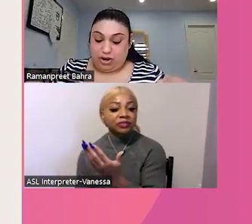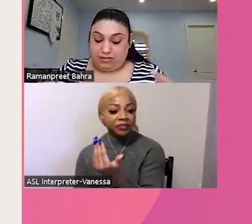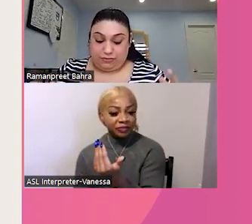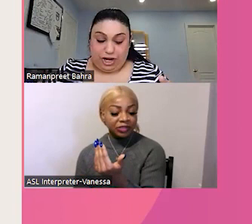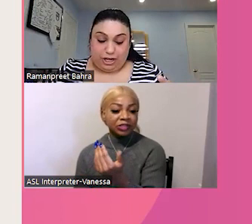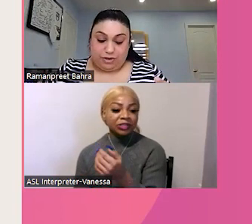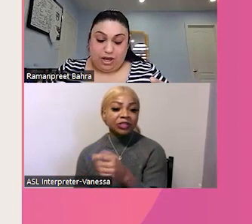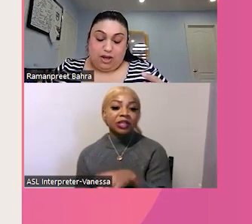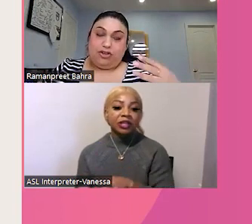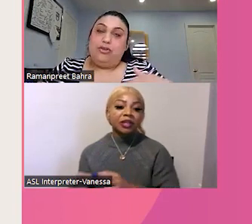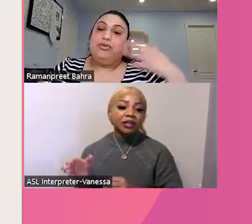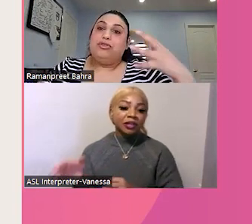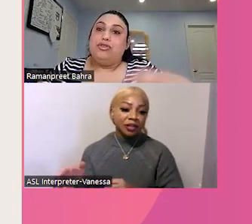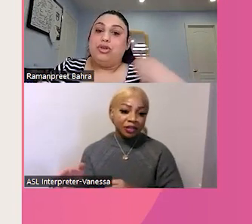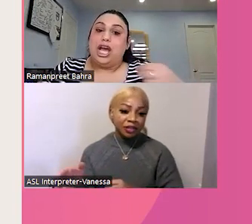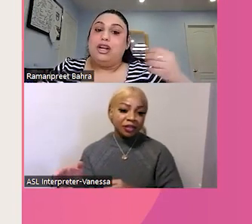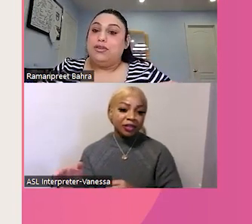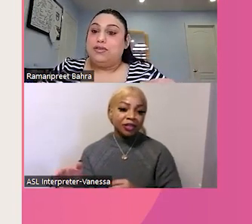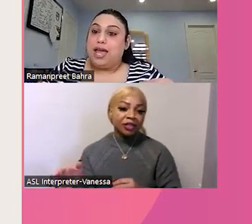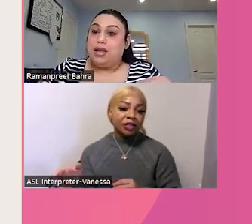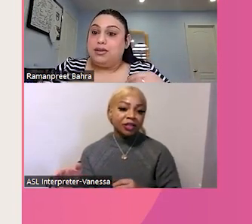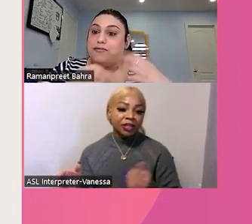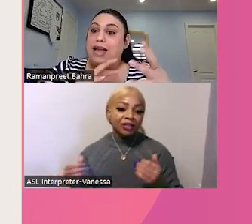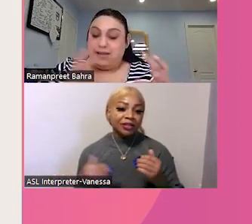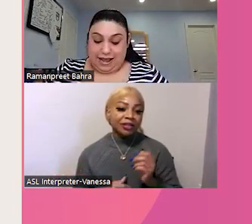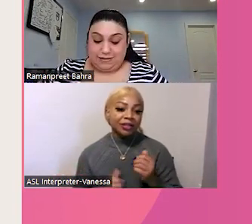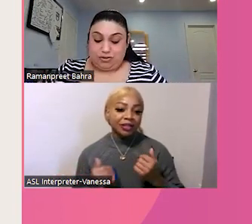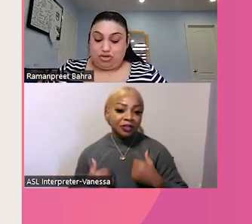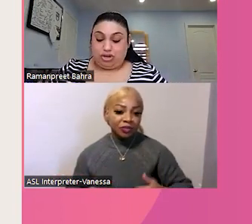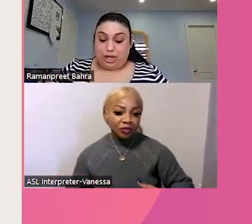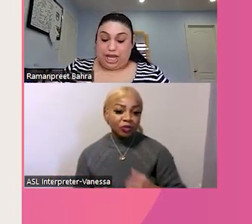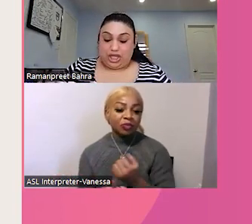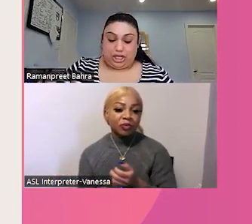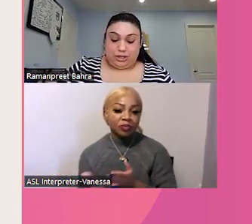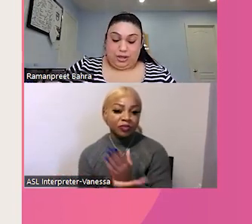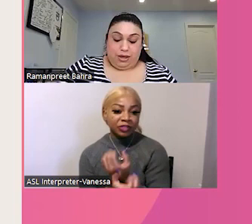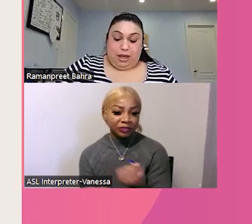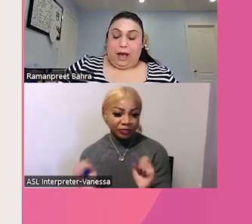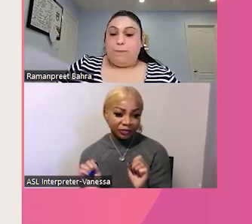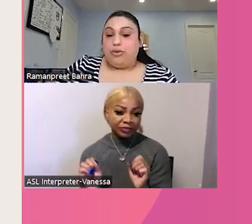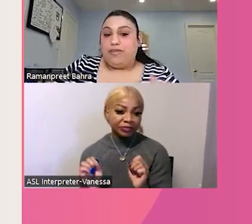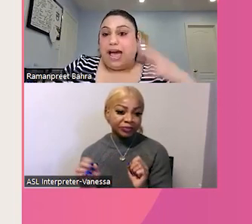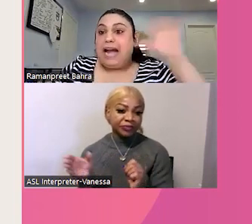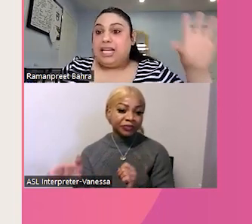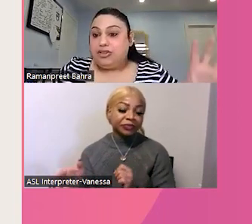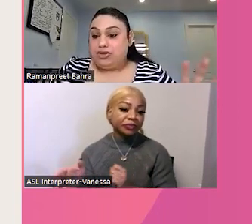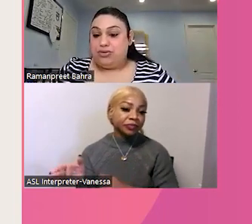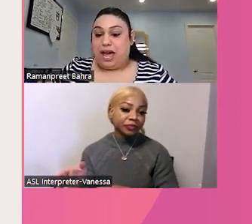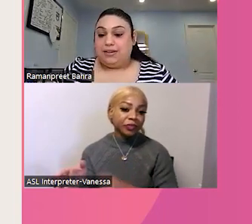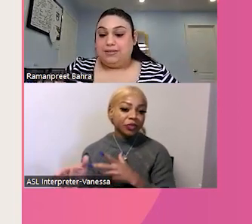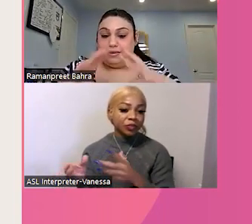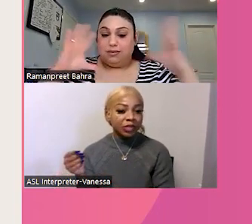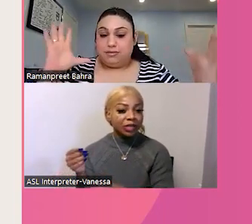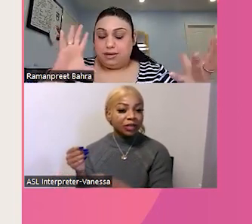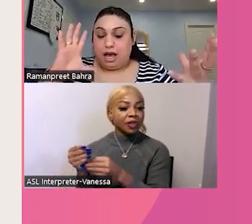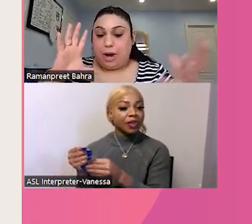Charter of Rights and Freedoms to truly understand fatness as a social location. So it's adding to